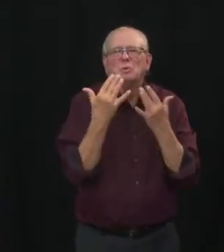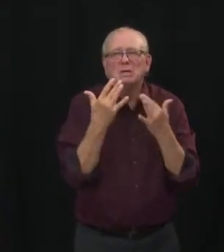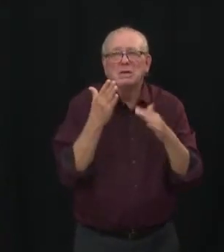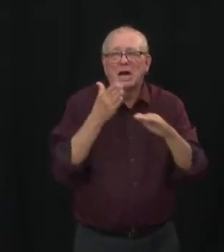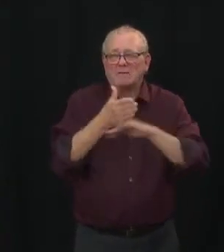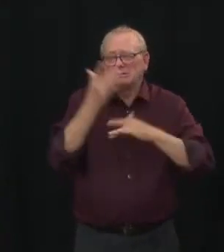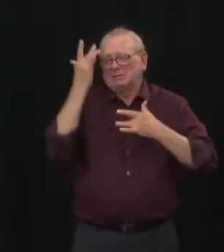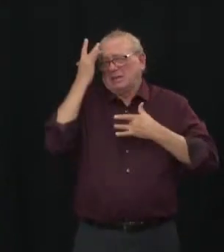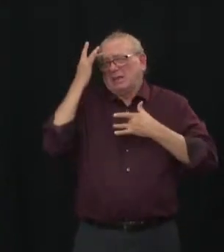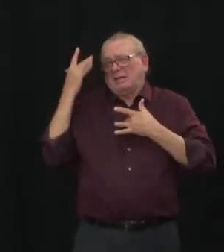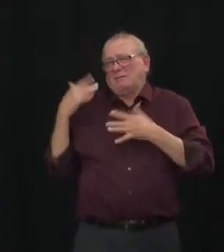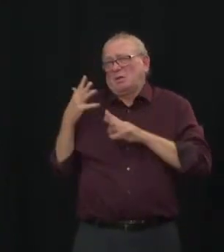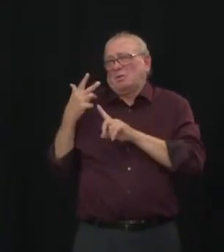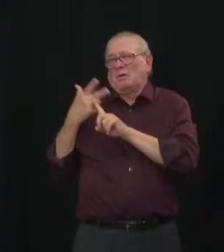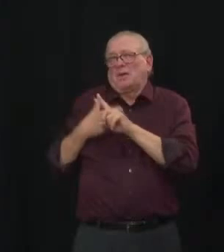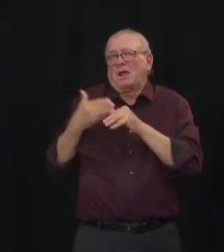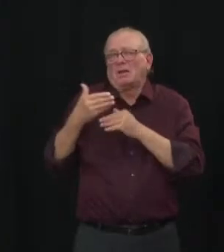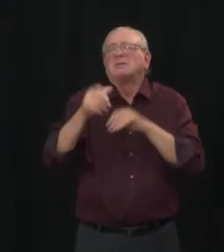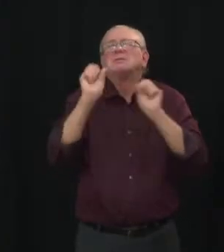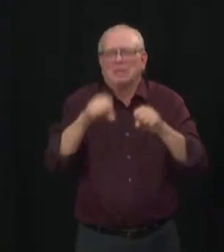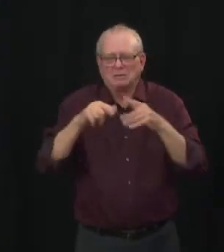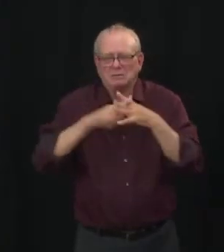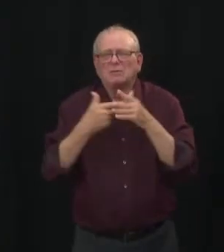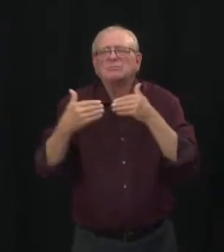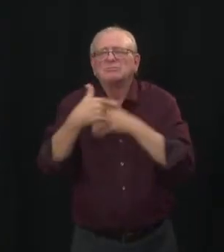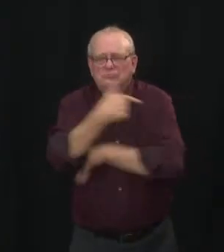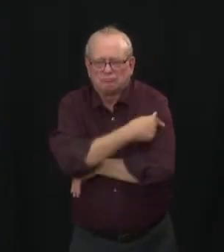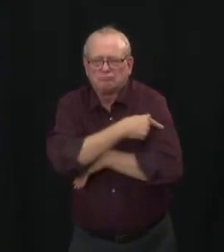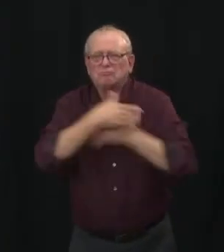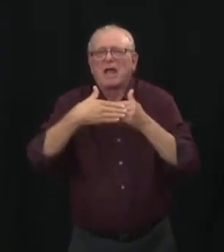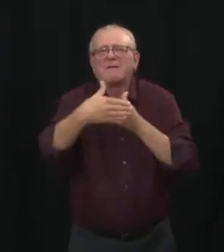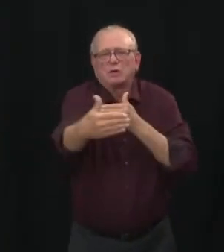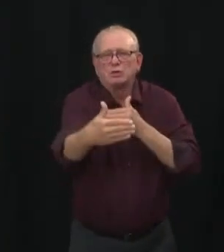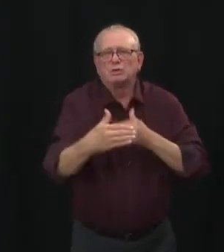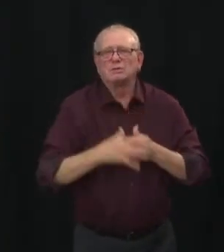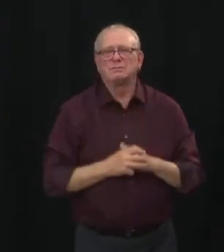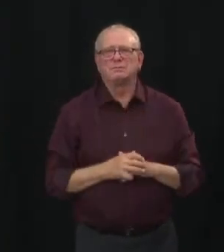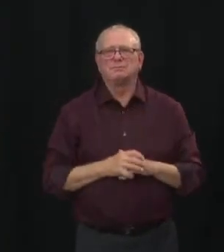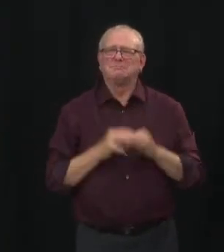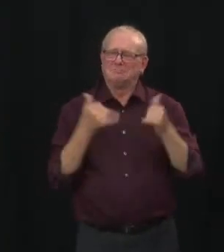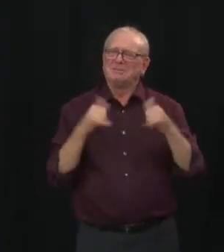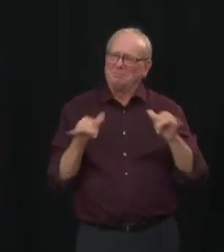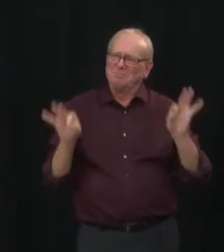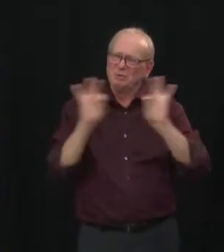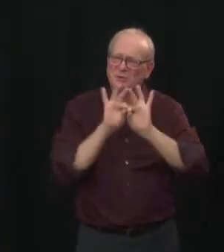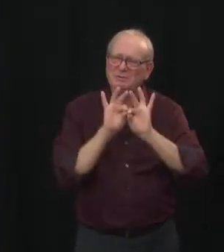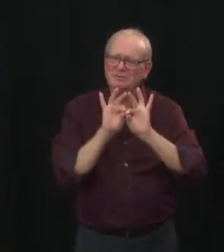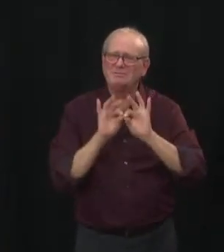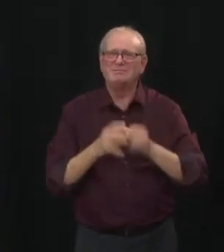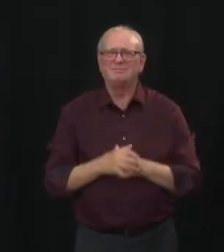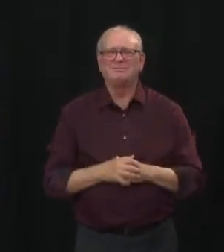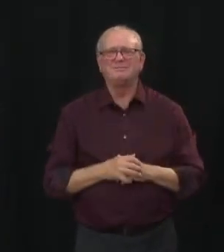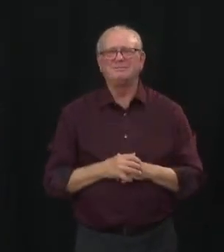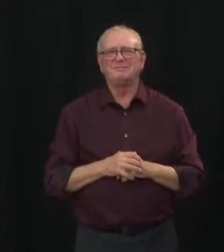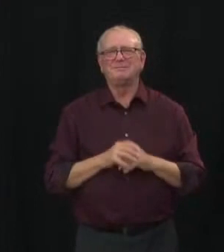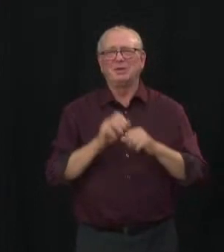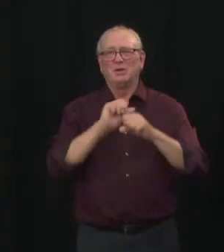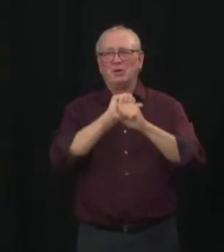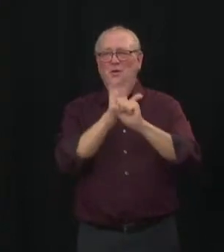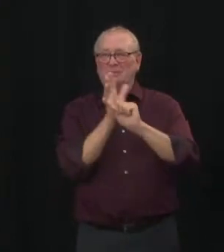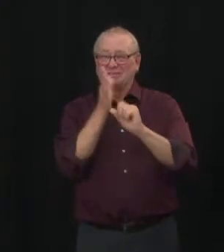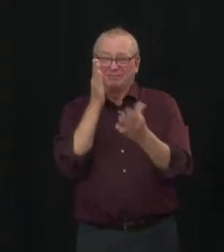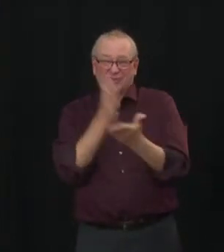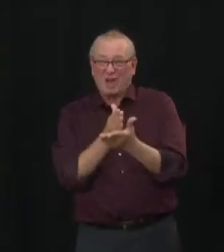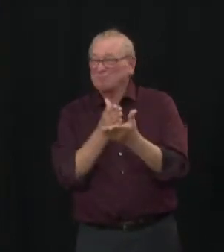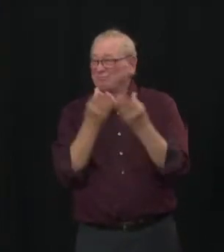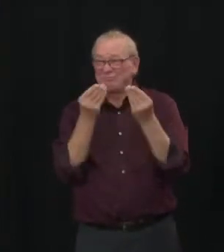important, especially for those with risk factors for severe outcomes. COVID will not go away, and as we adjust to